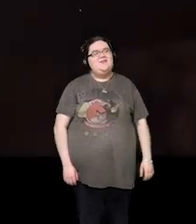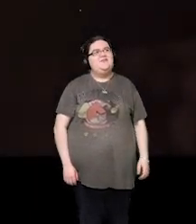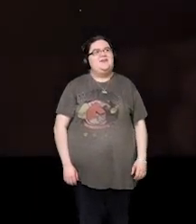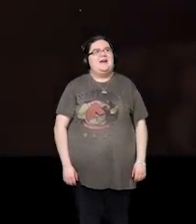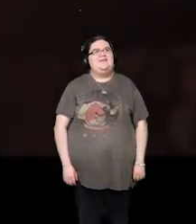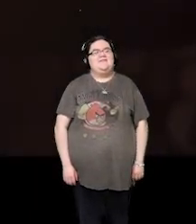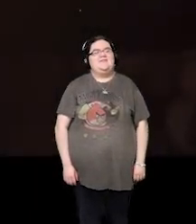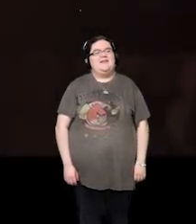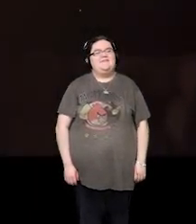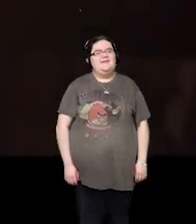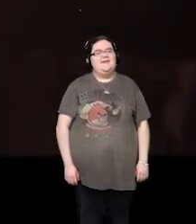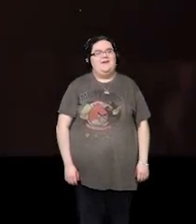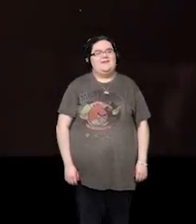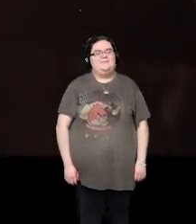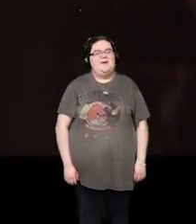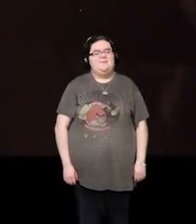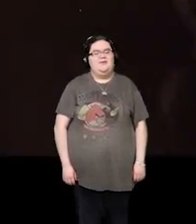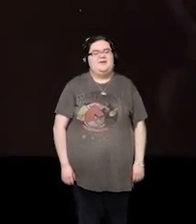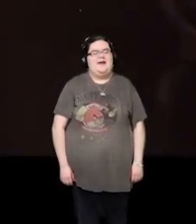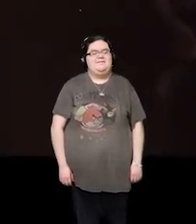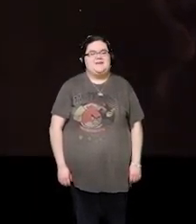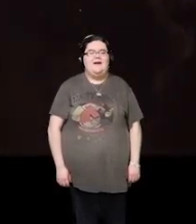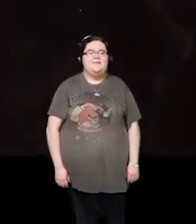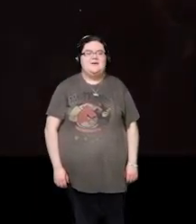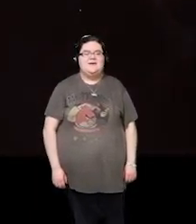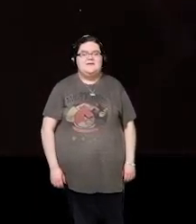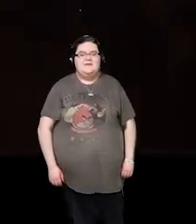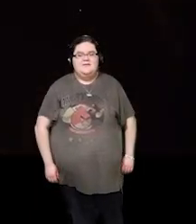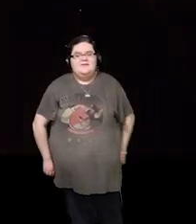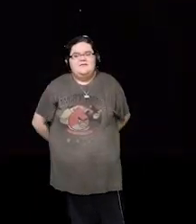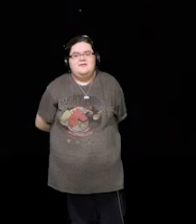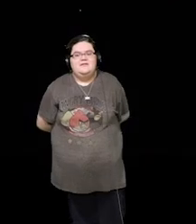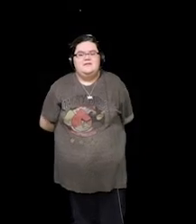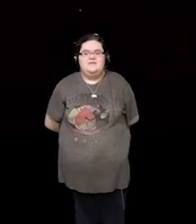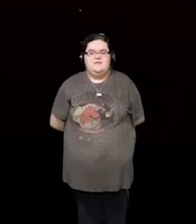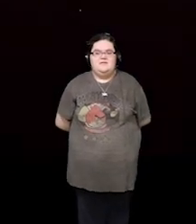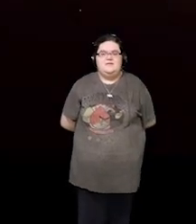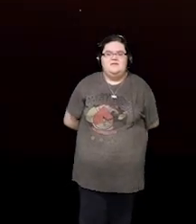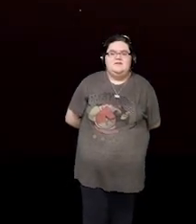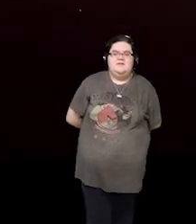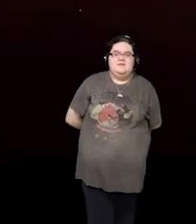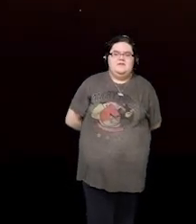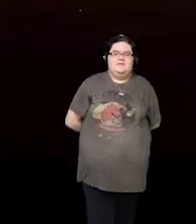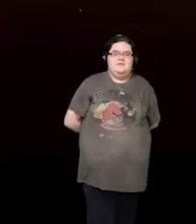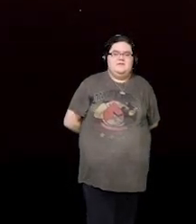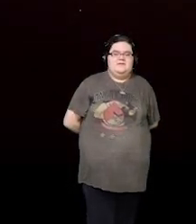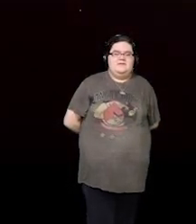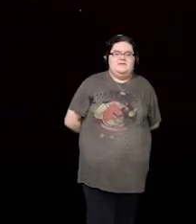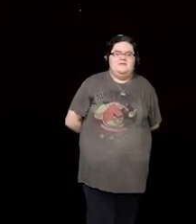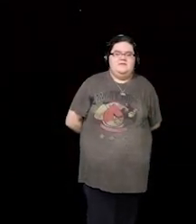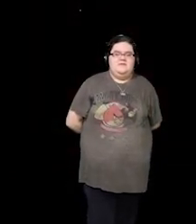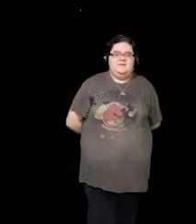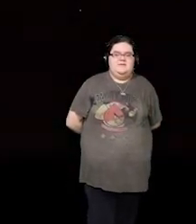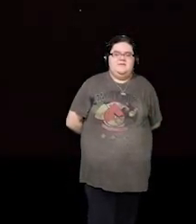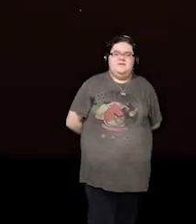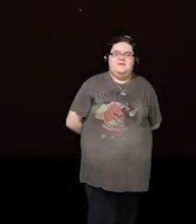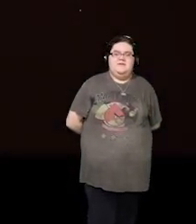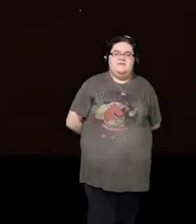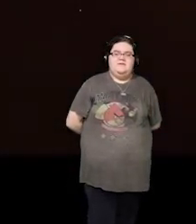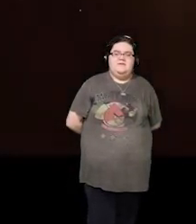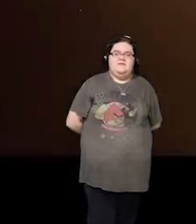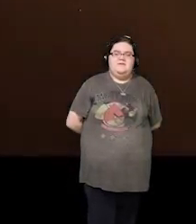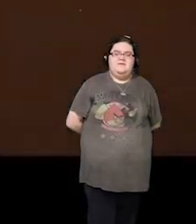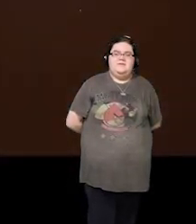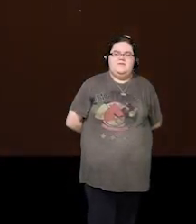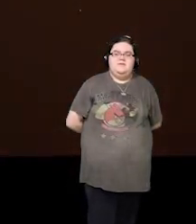Okay, never. But continuity errors are like really hard to pinpoint half the time. God. He has a very